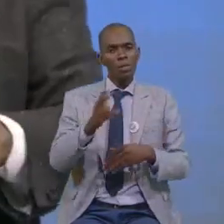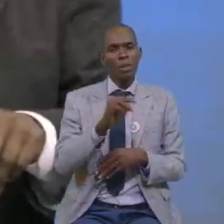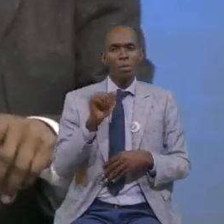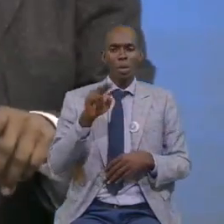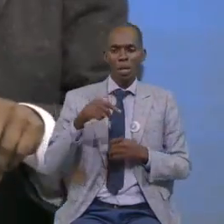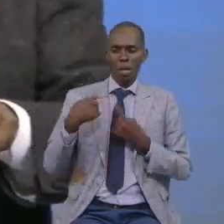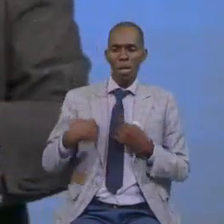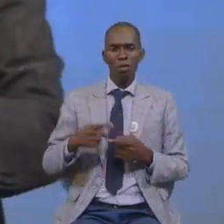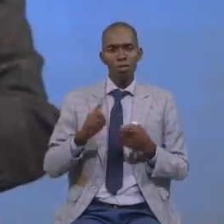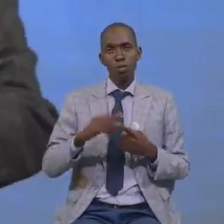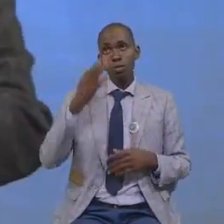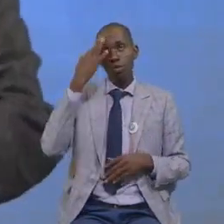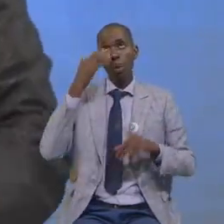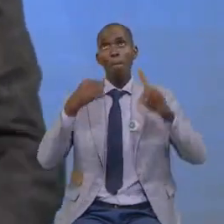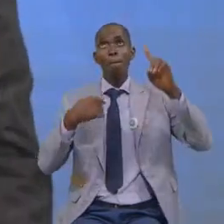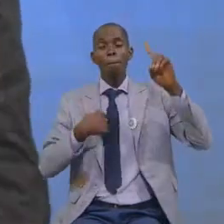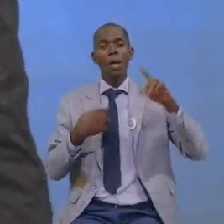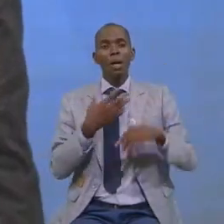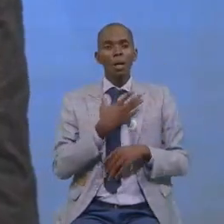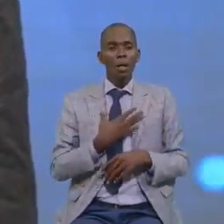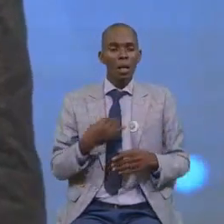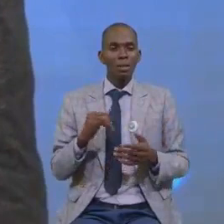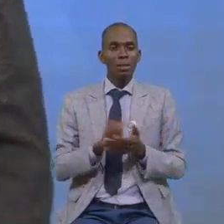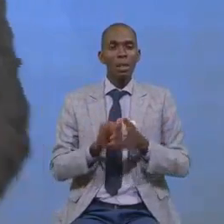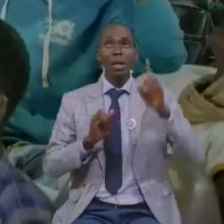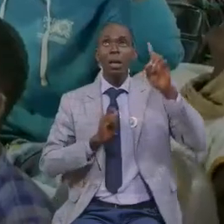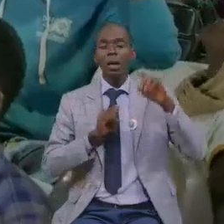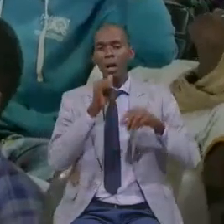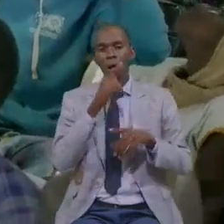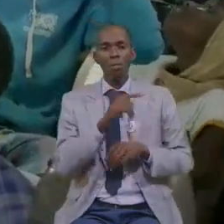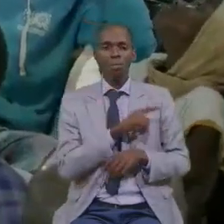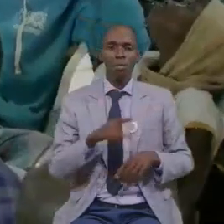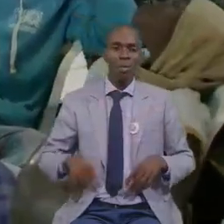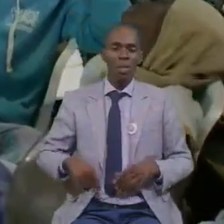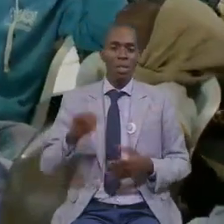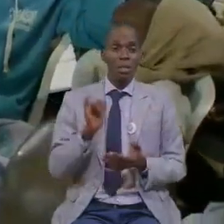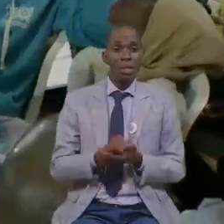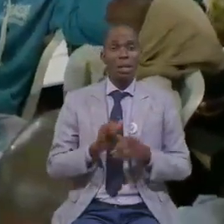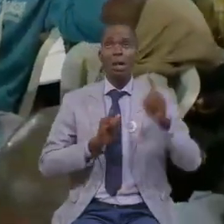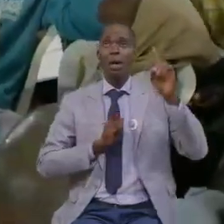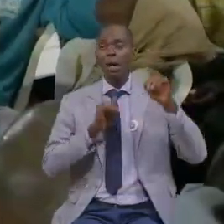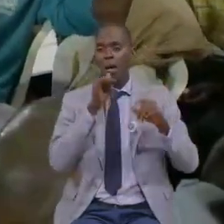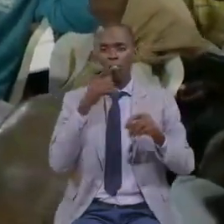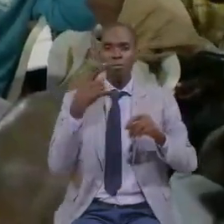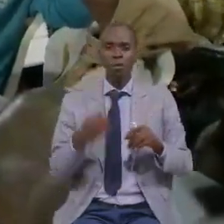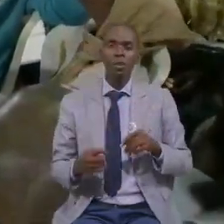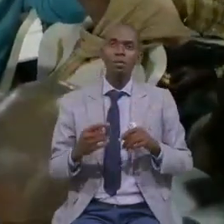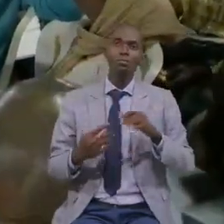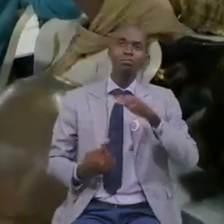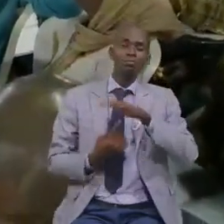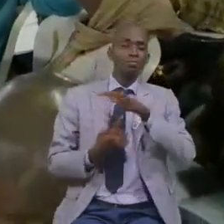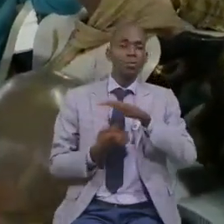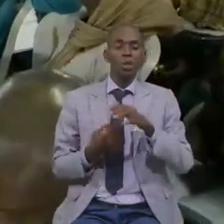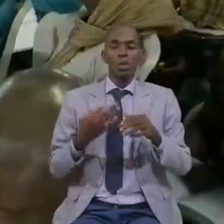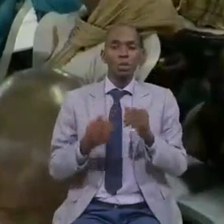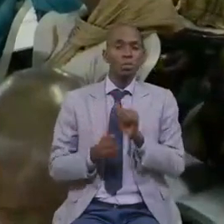me, that I am the Lord. I am the Supreme. I am